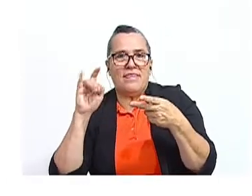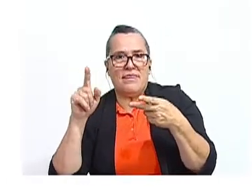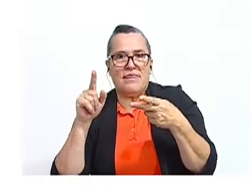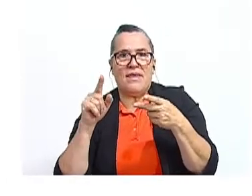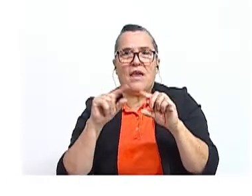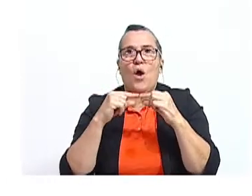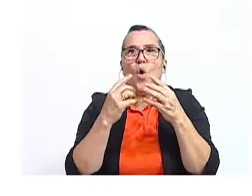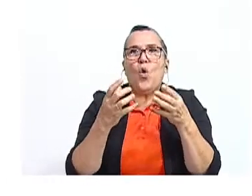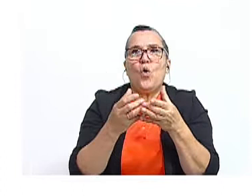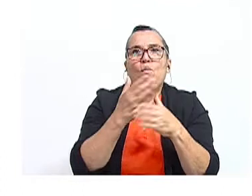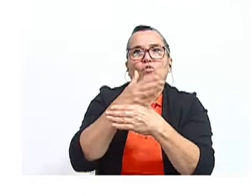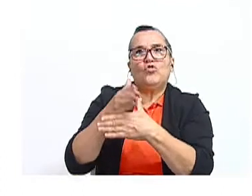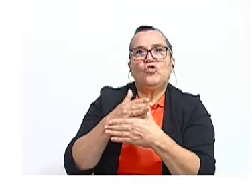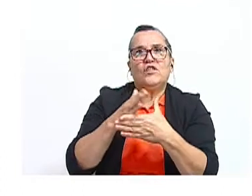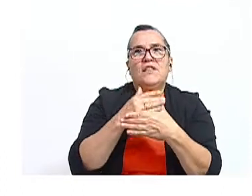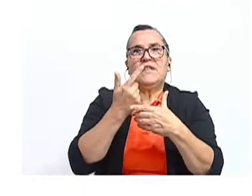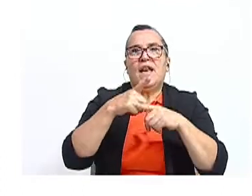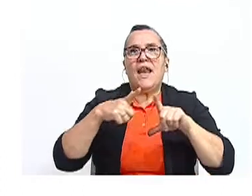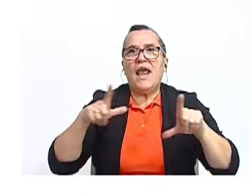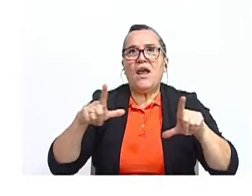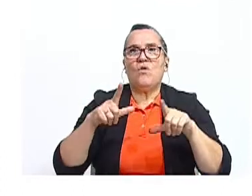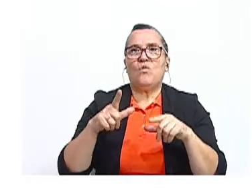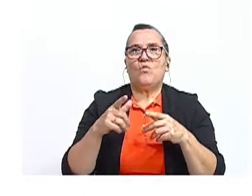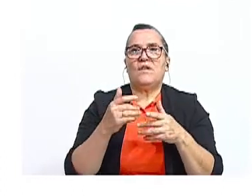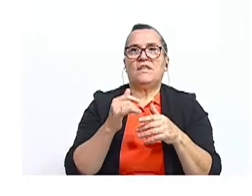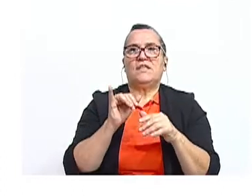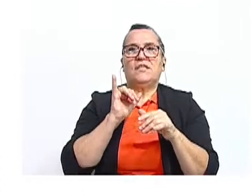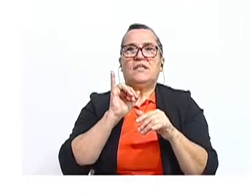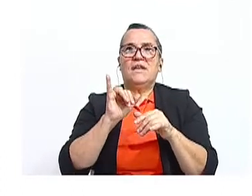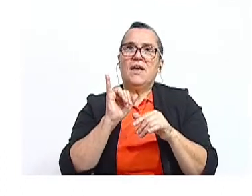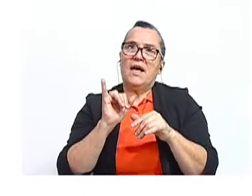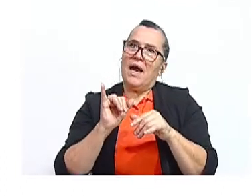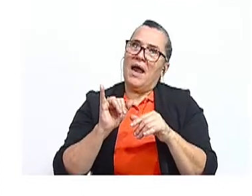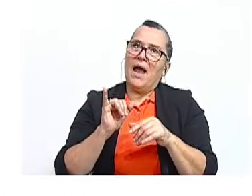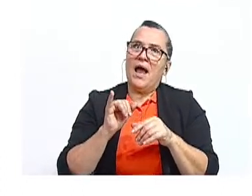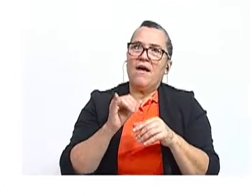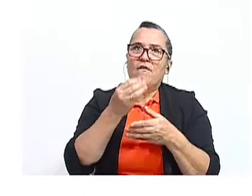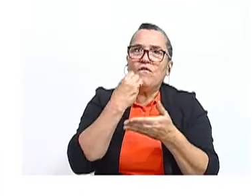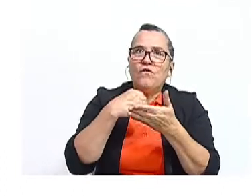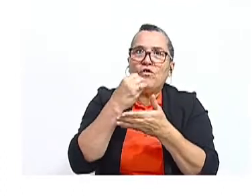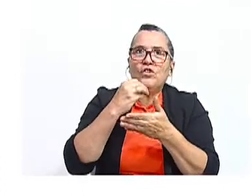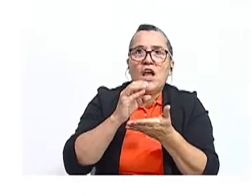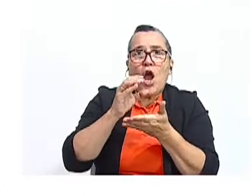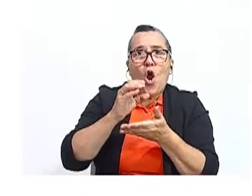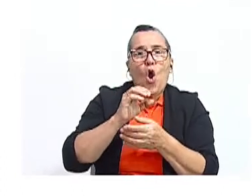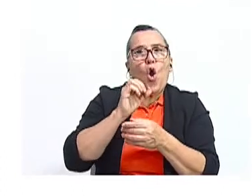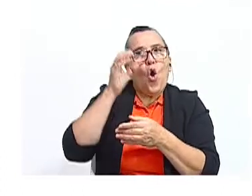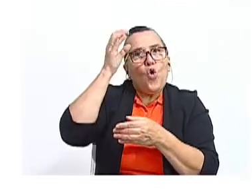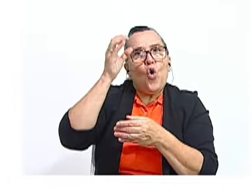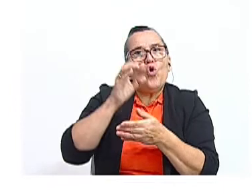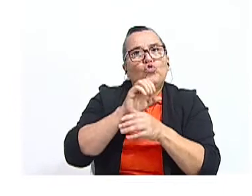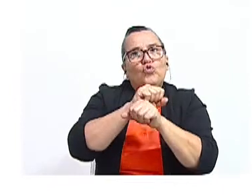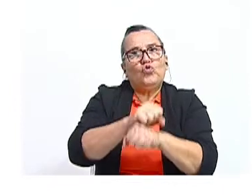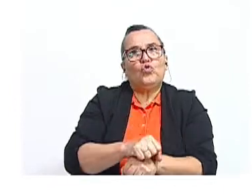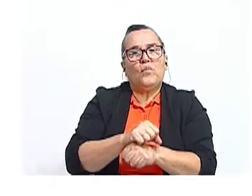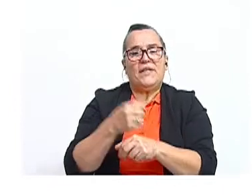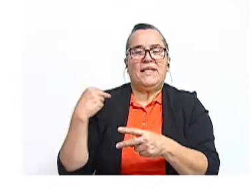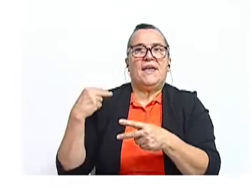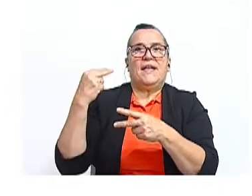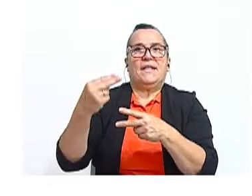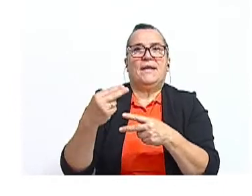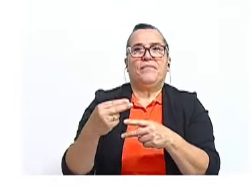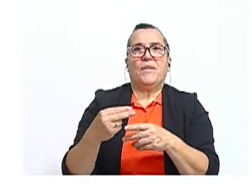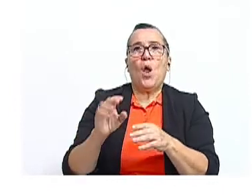the language, food, and customs of their heritage. Other subcultures are united by